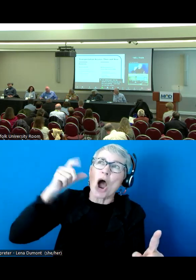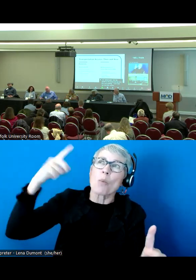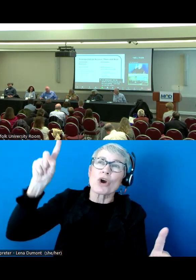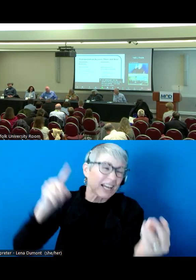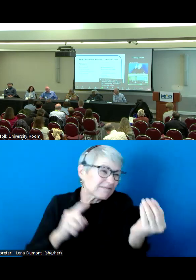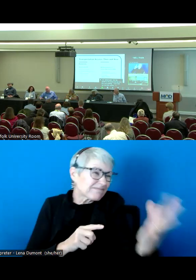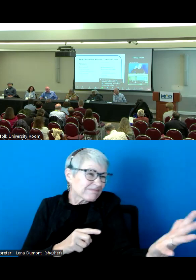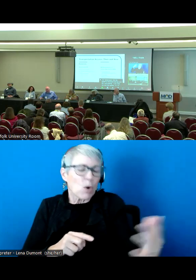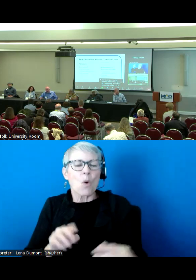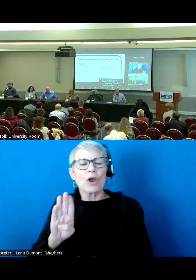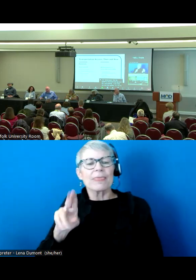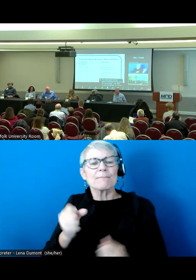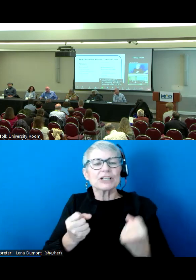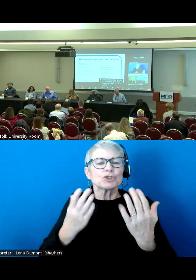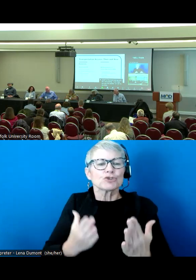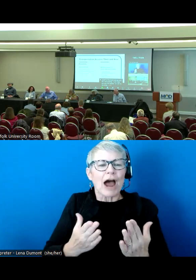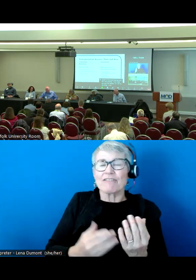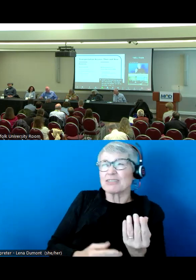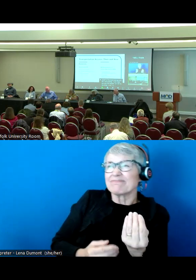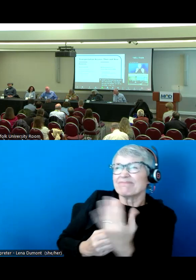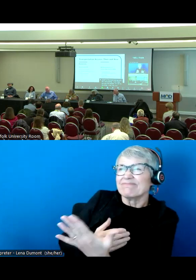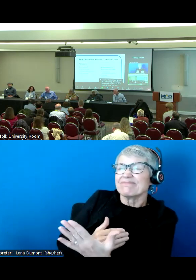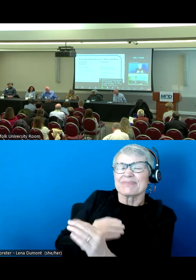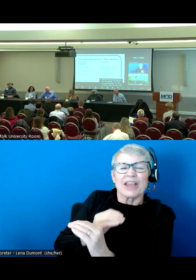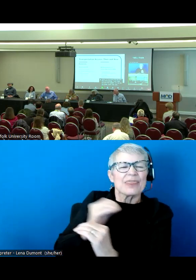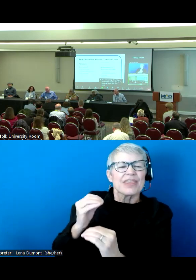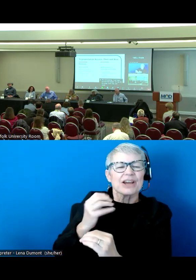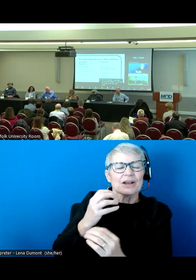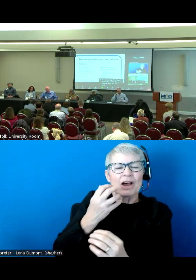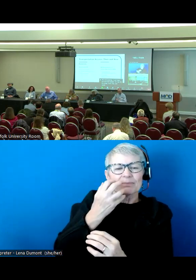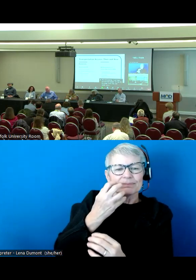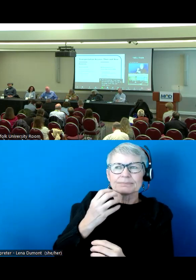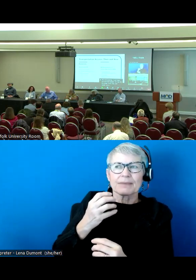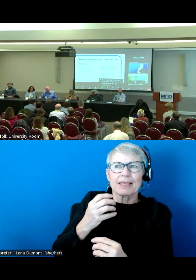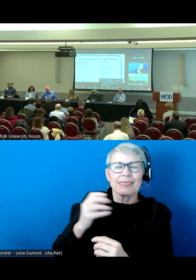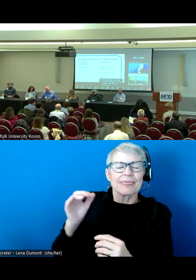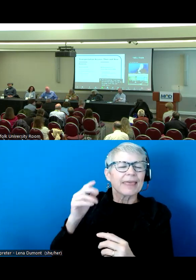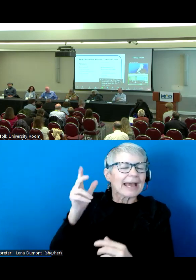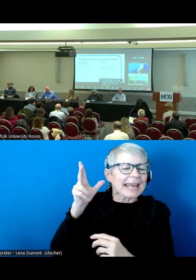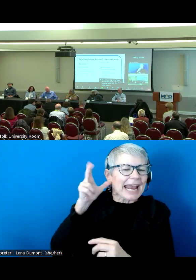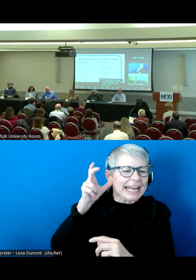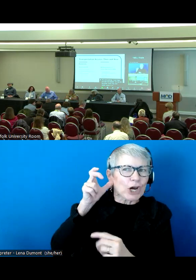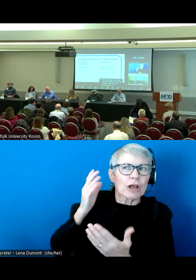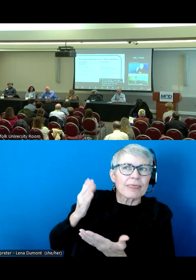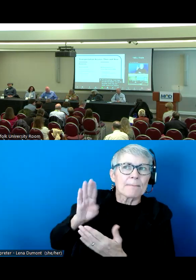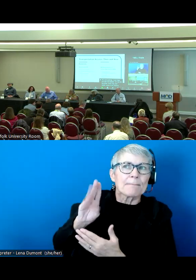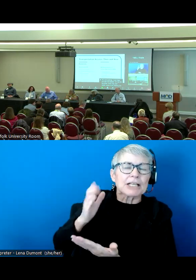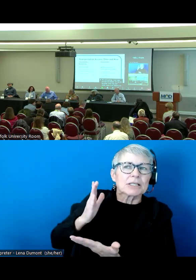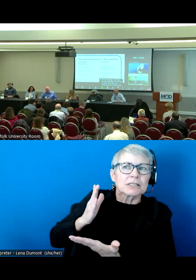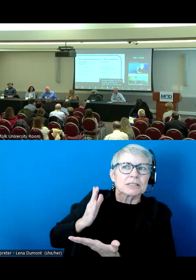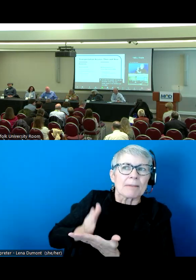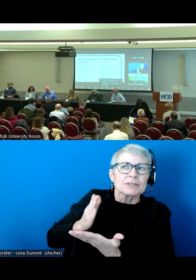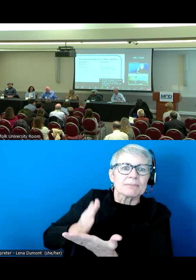hey, your transit master isn't working. The stops are not being called out correctly. And the best response I can